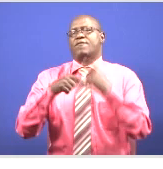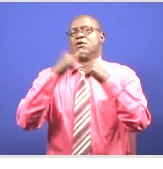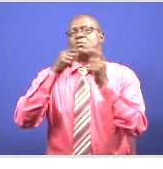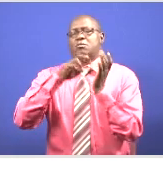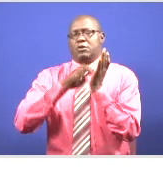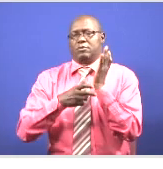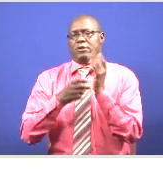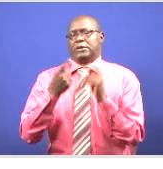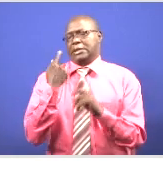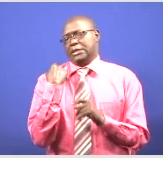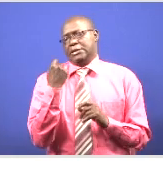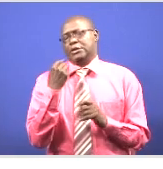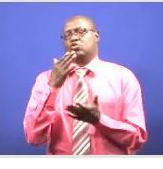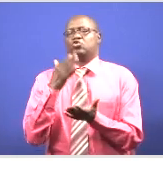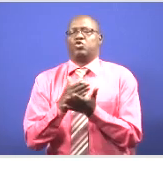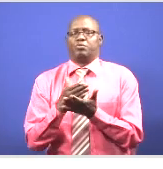he stopped the